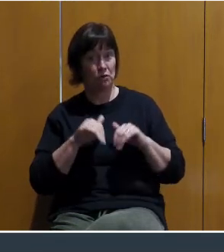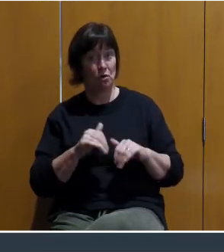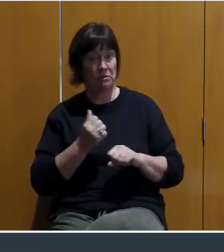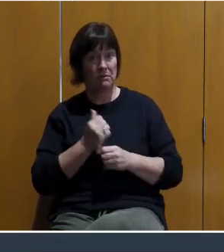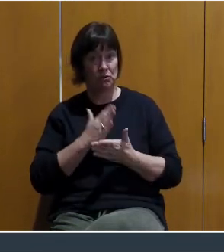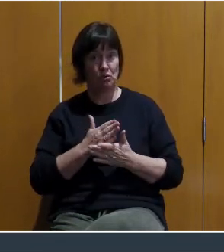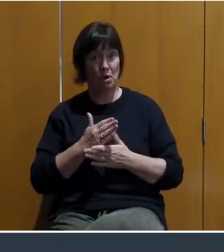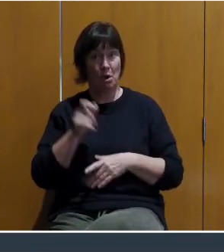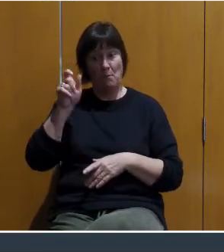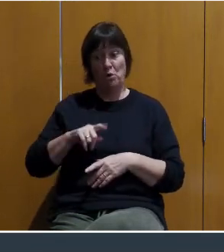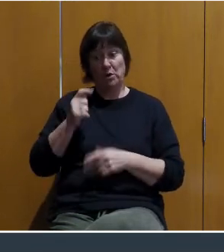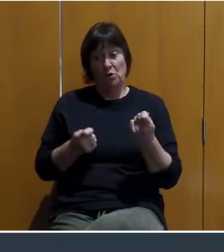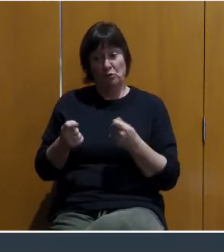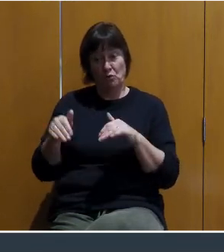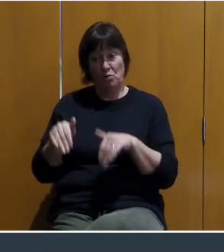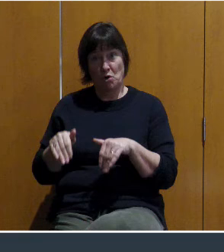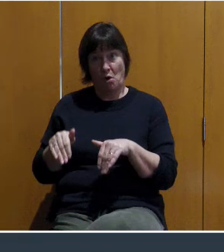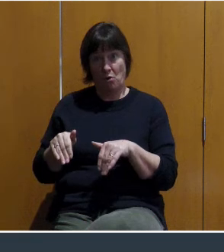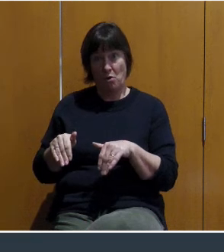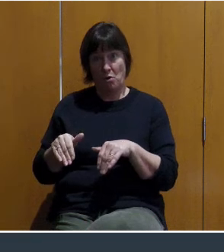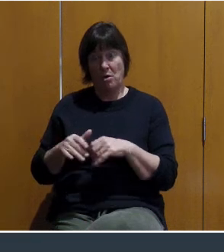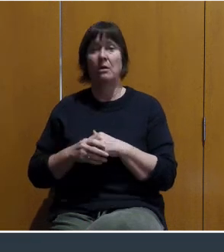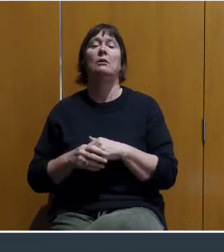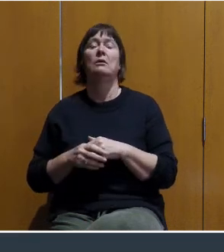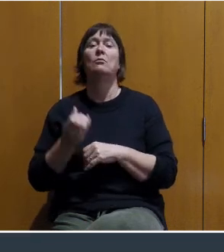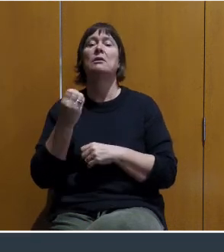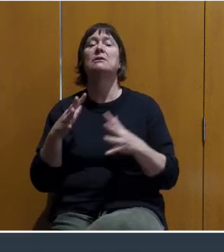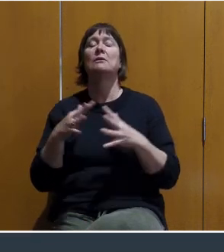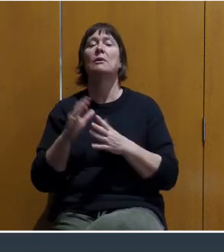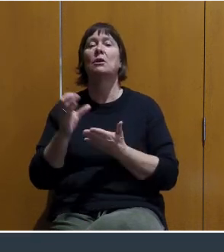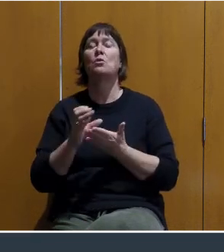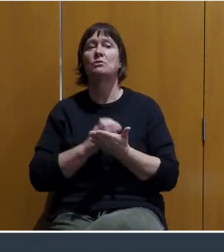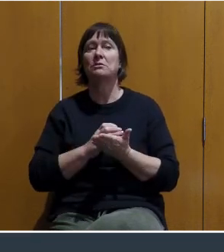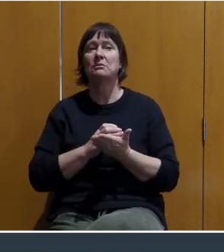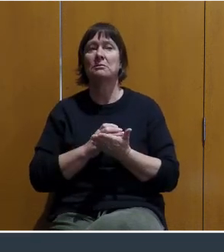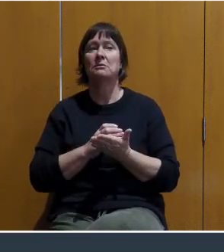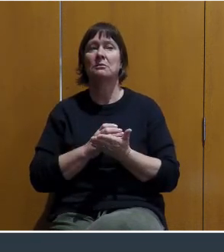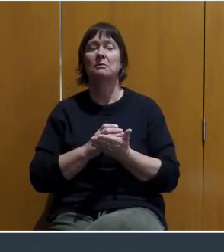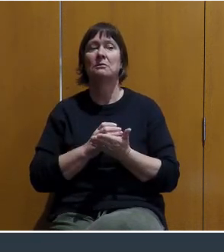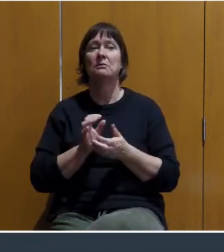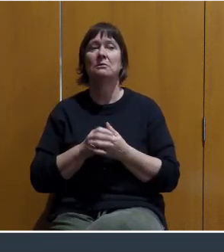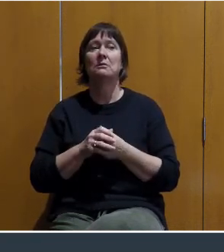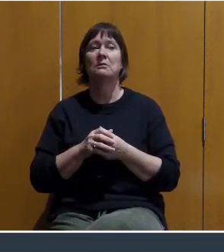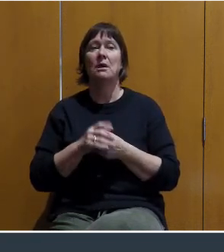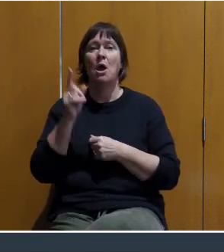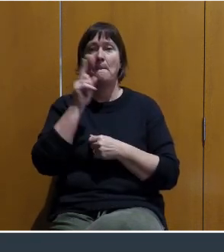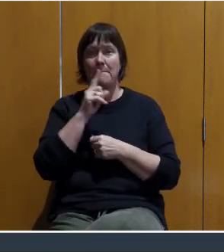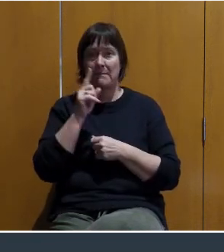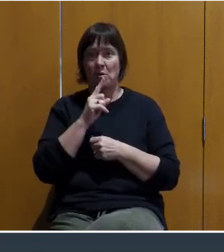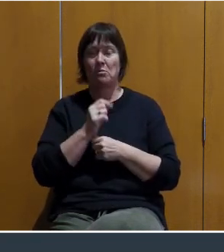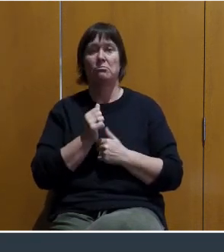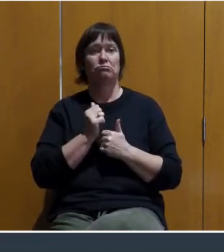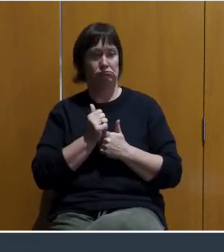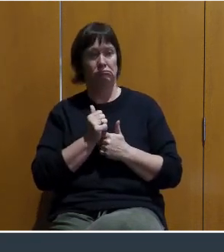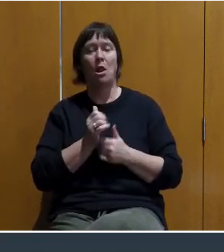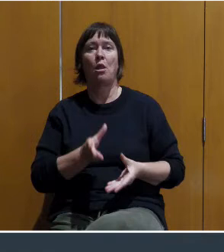control? What we find with the 10-week course is that people get a lot of good